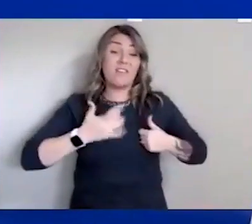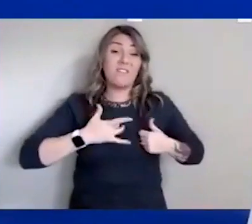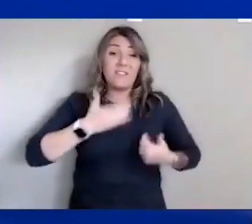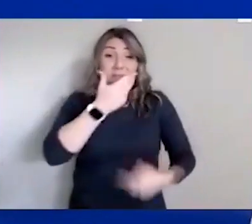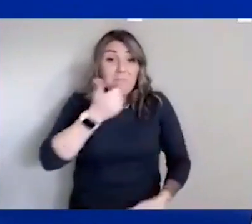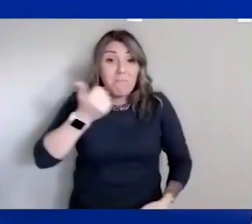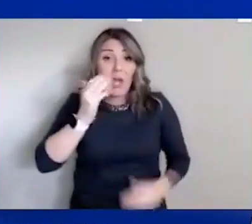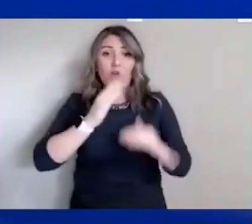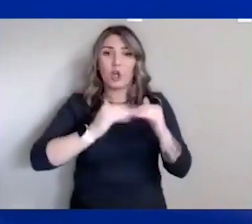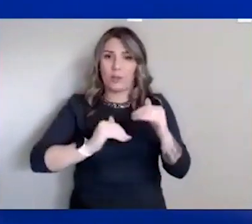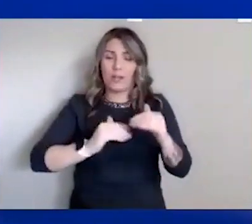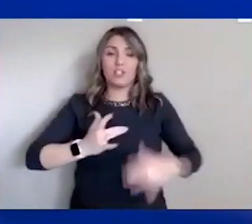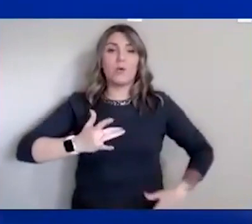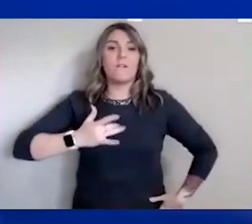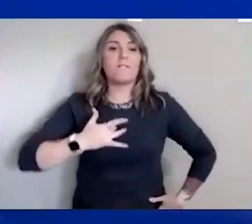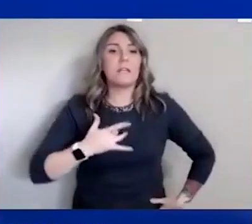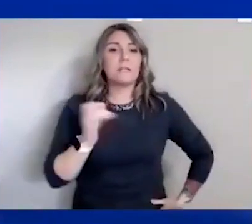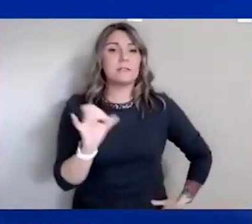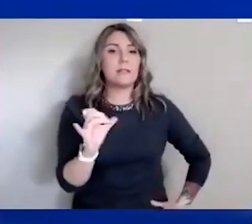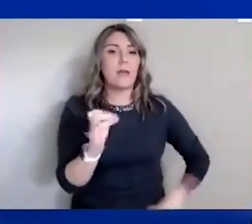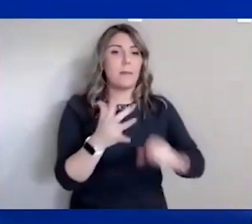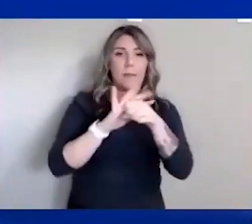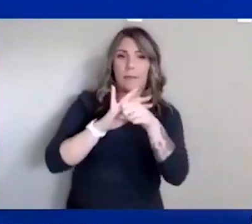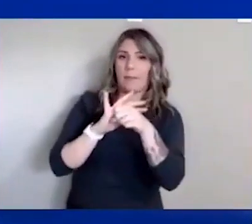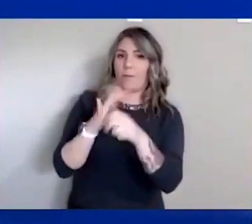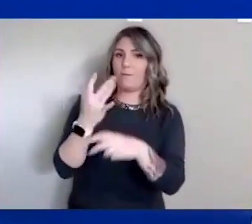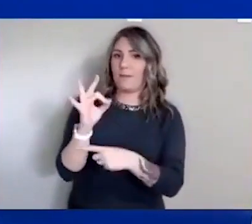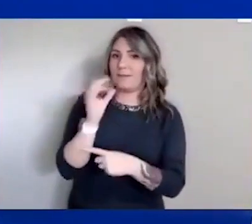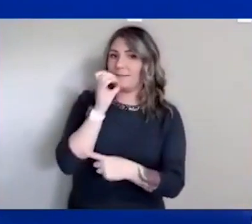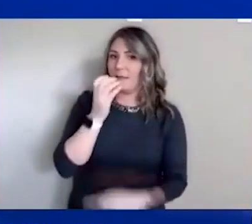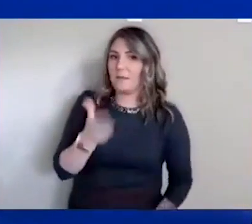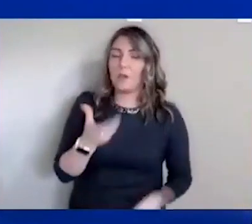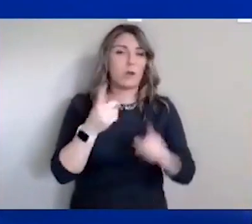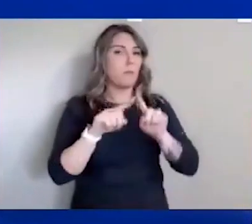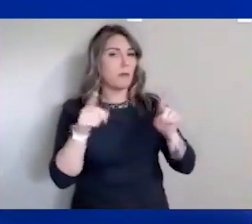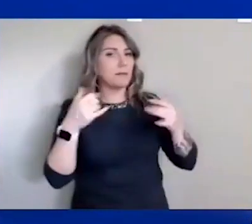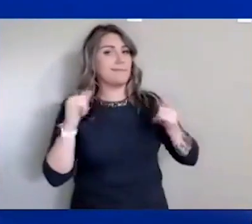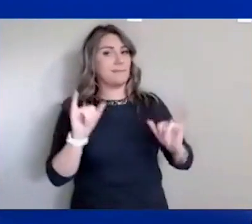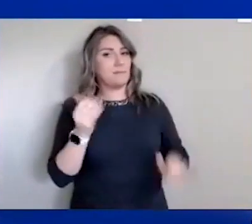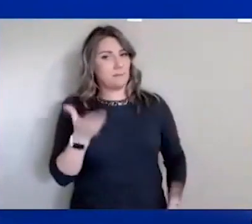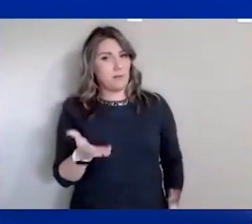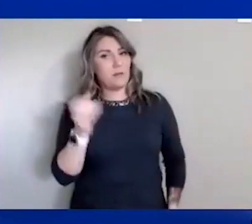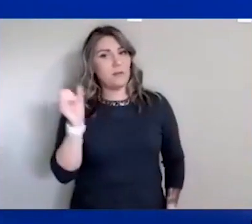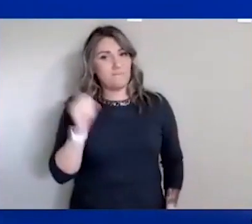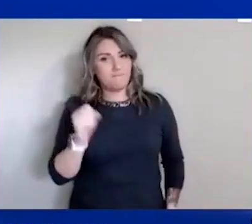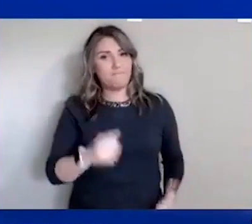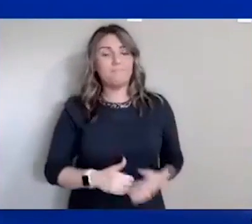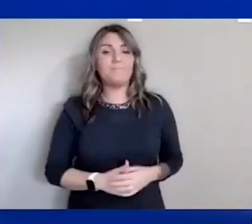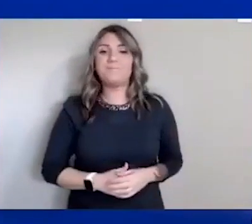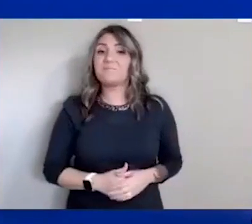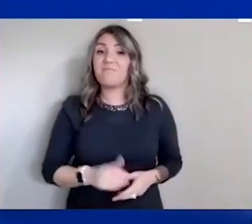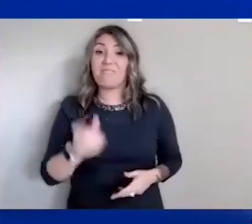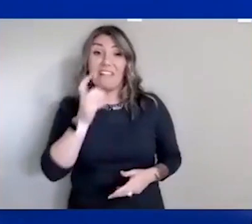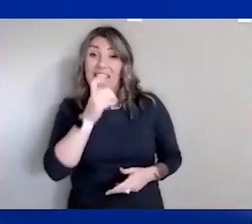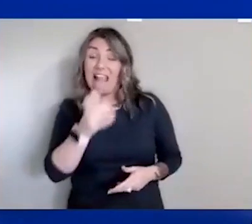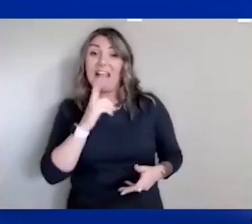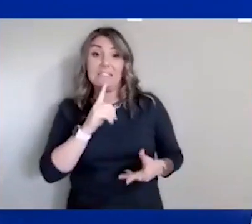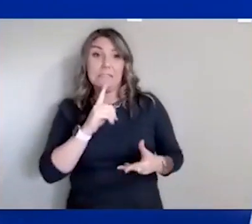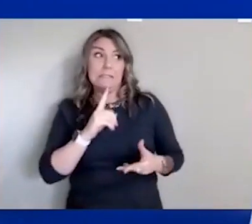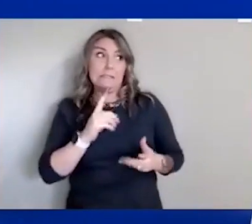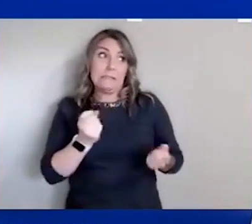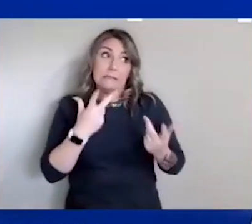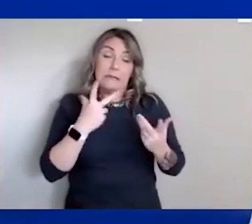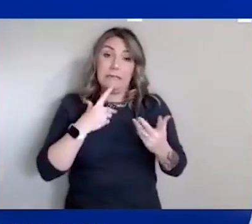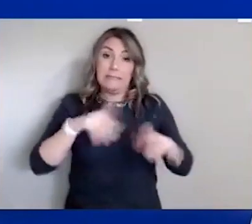So it feels like the pandemic isn't really there. It's still there. And it wouldn't take much for it to light fire again, especially if